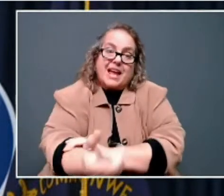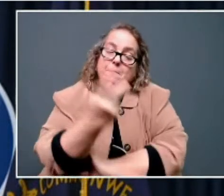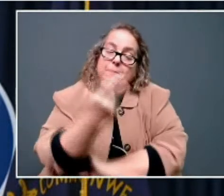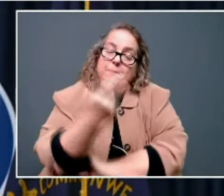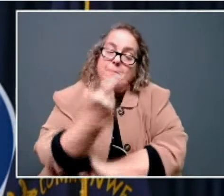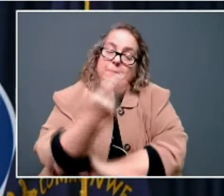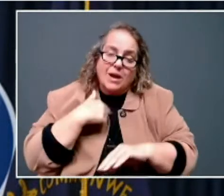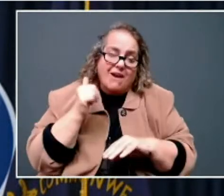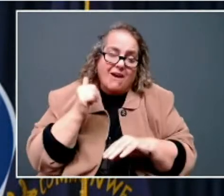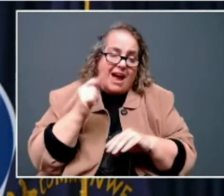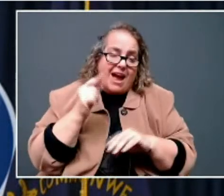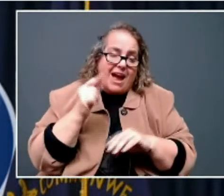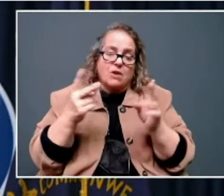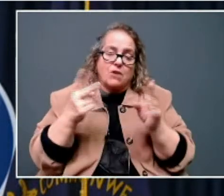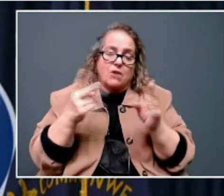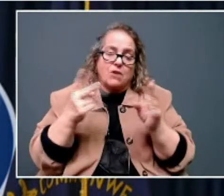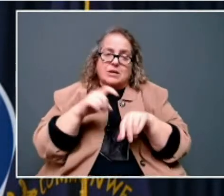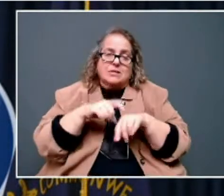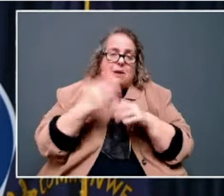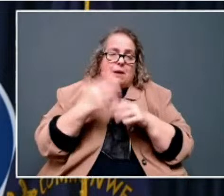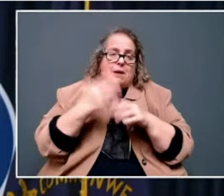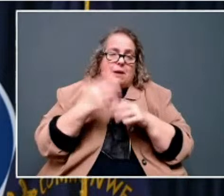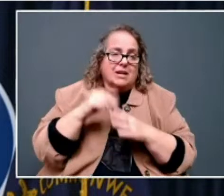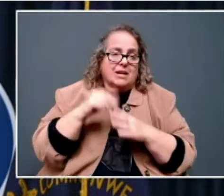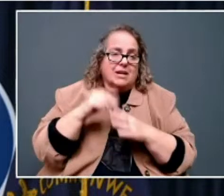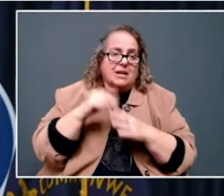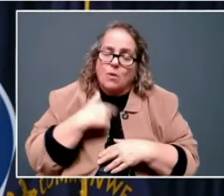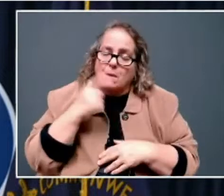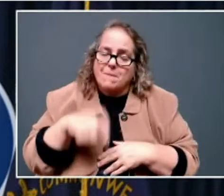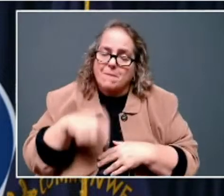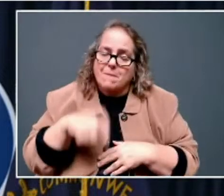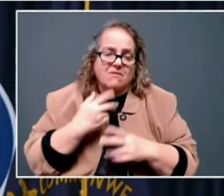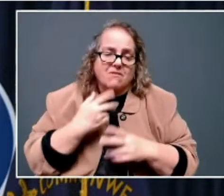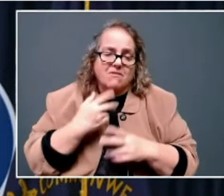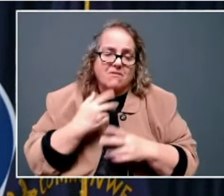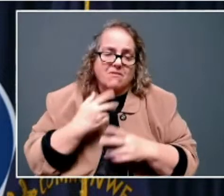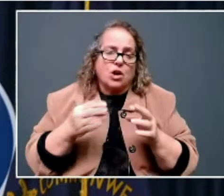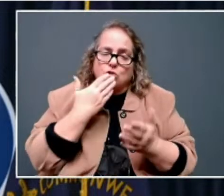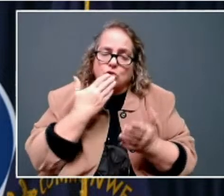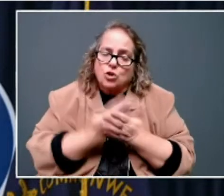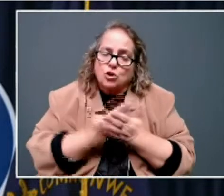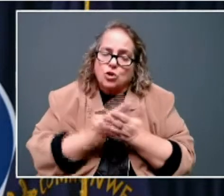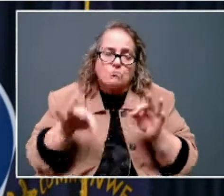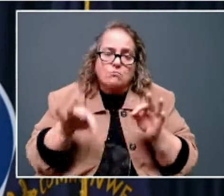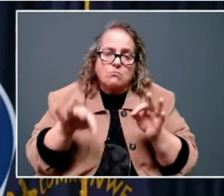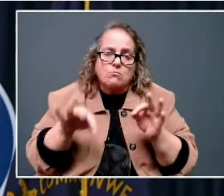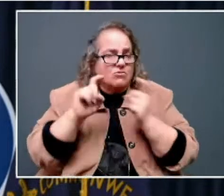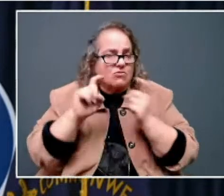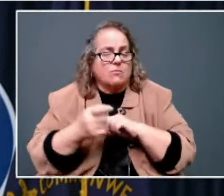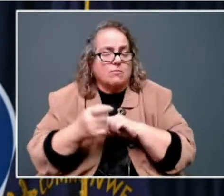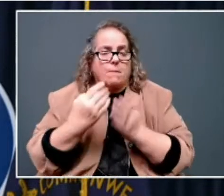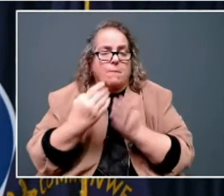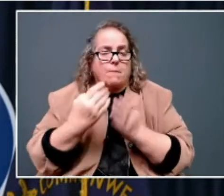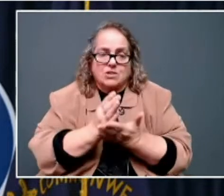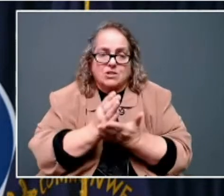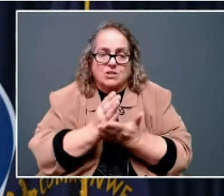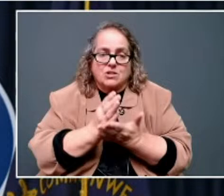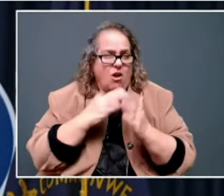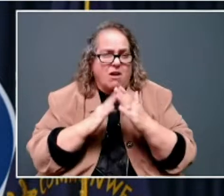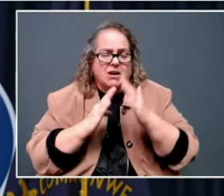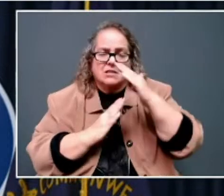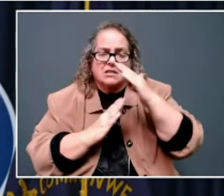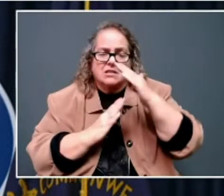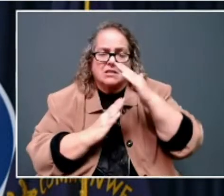in the Commonwealth. We got to have a transformative budget. Listen, we're on top when it comes to economic development. Everybody's picking us, but you